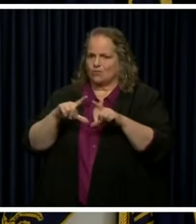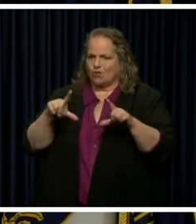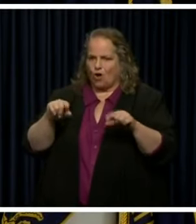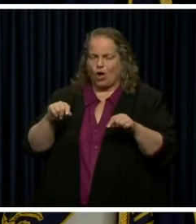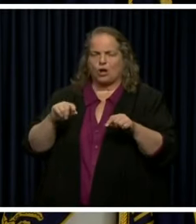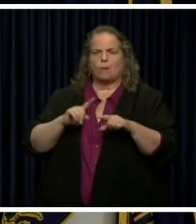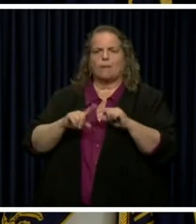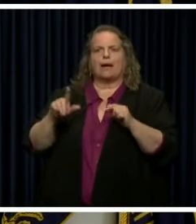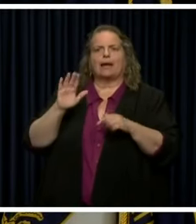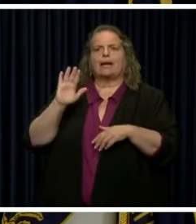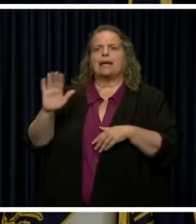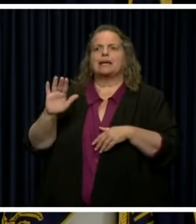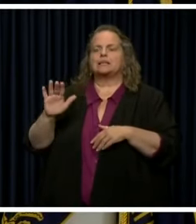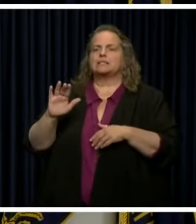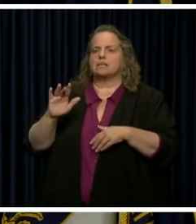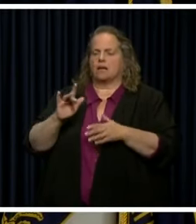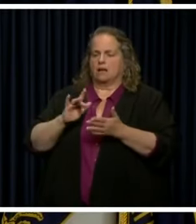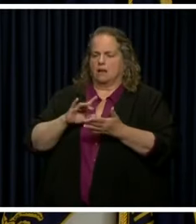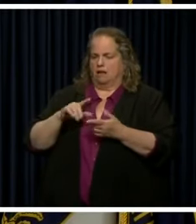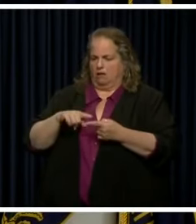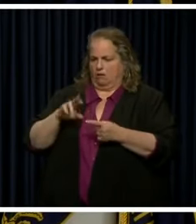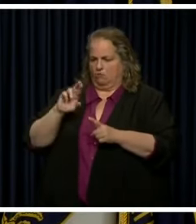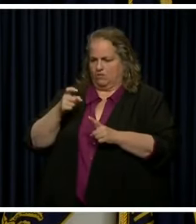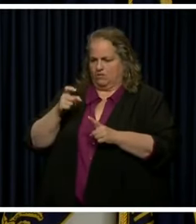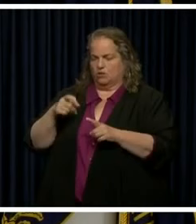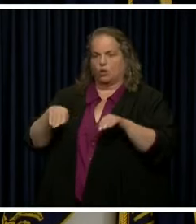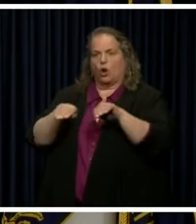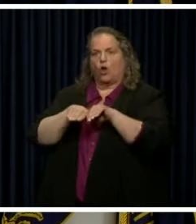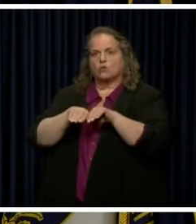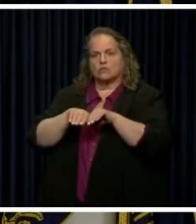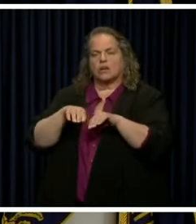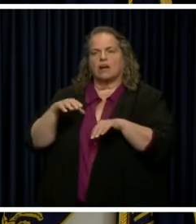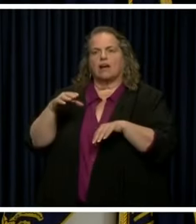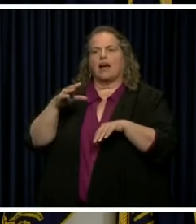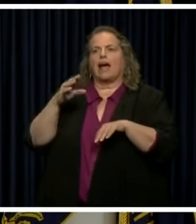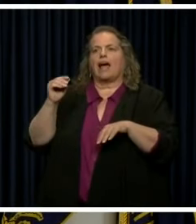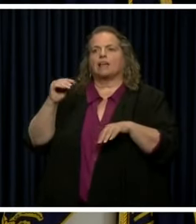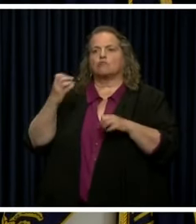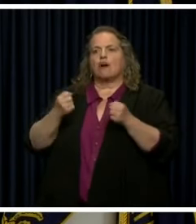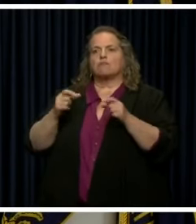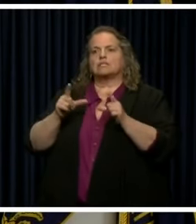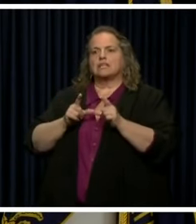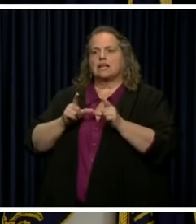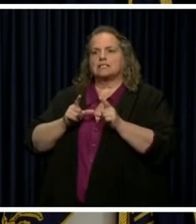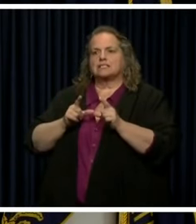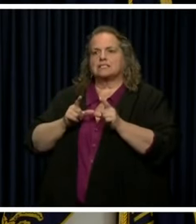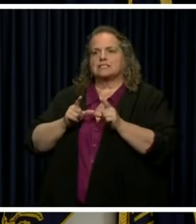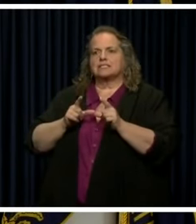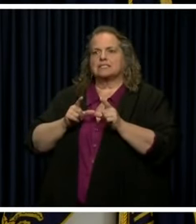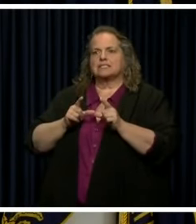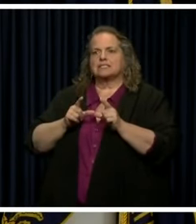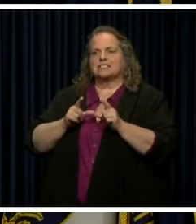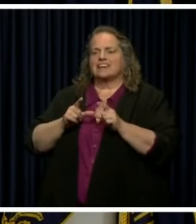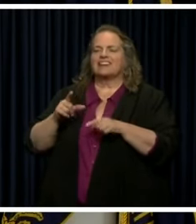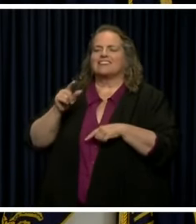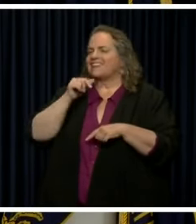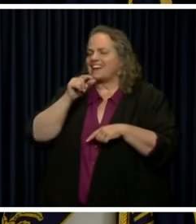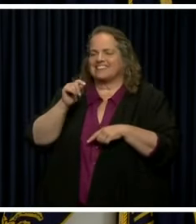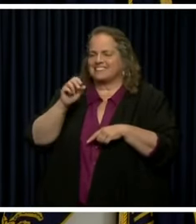expired due to the virus, and the DMV was closed. How are we going to help? Oh, no, this is from one of his readers. This would have been better if this was Tom